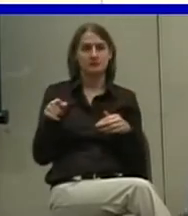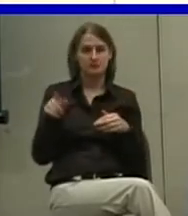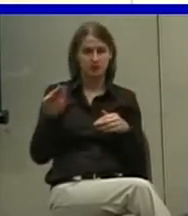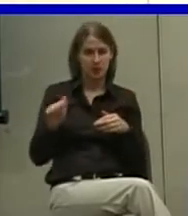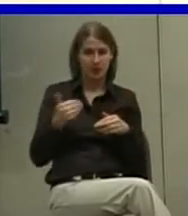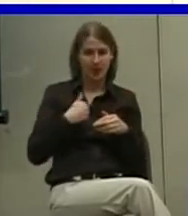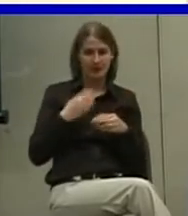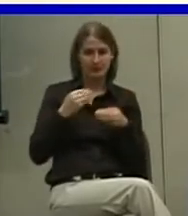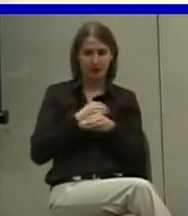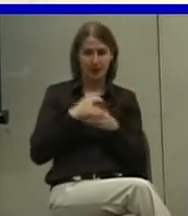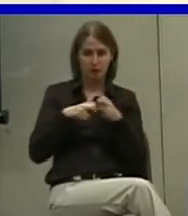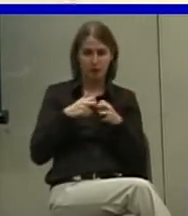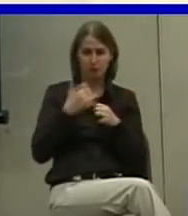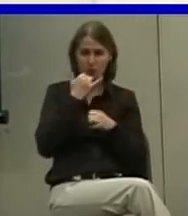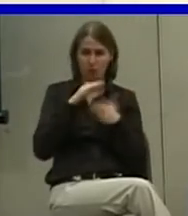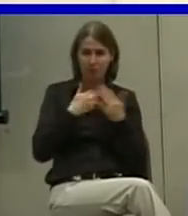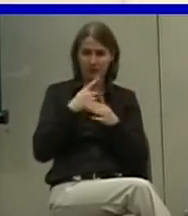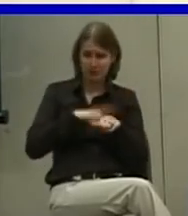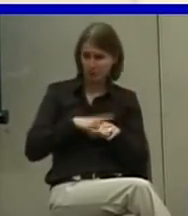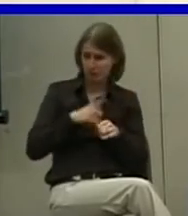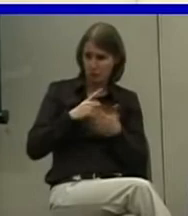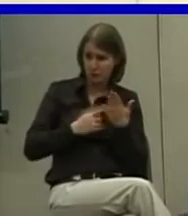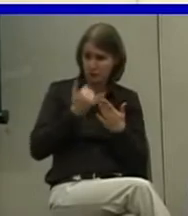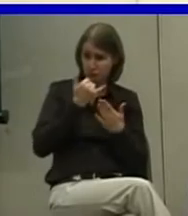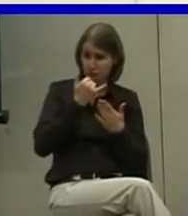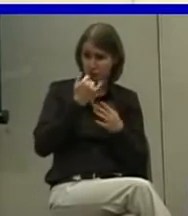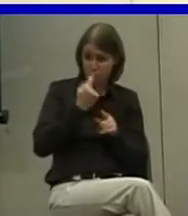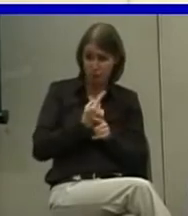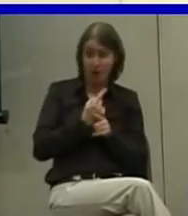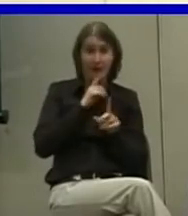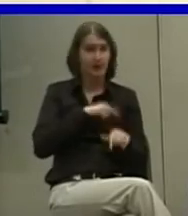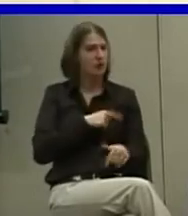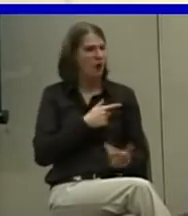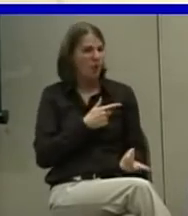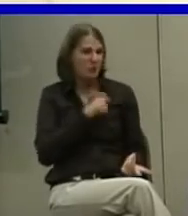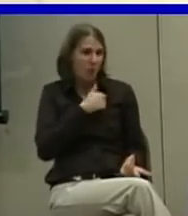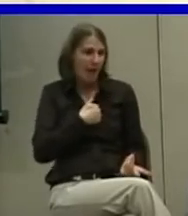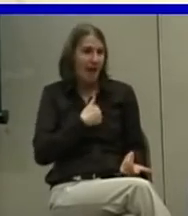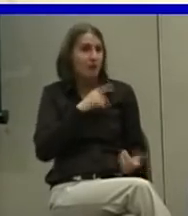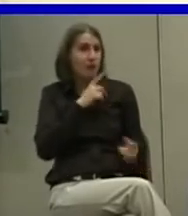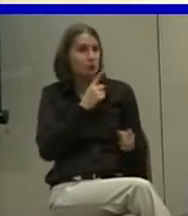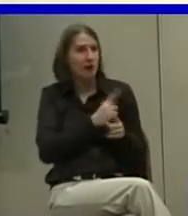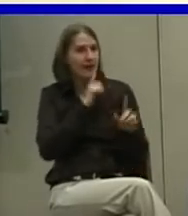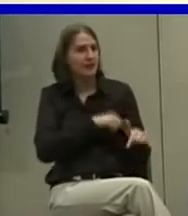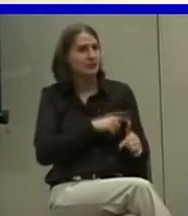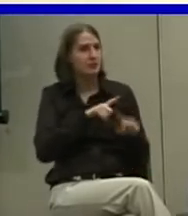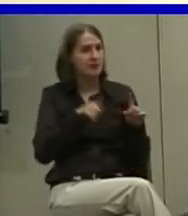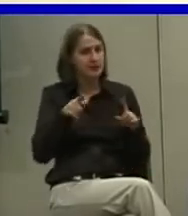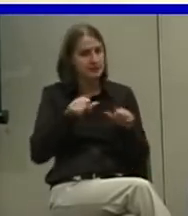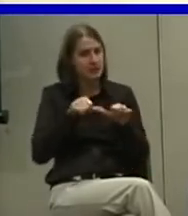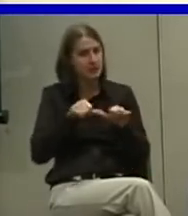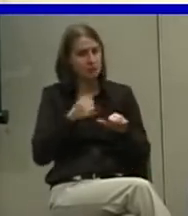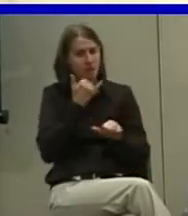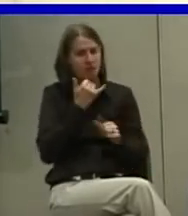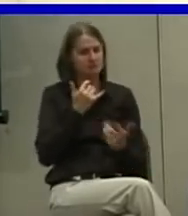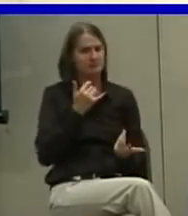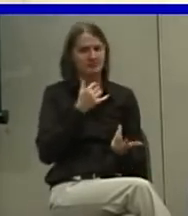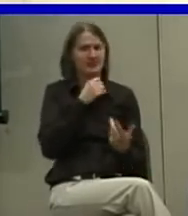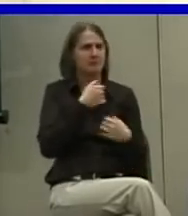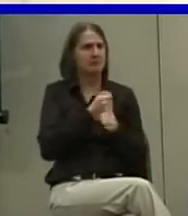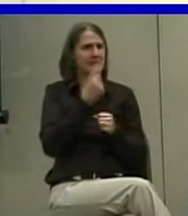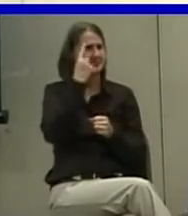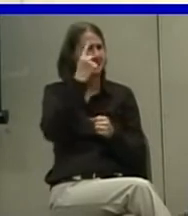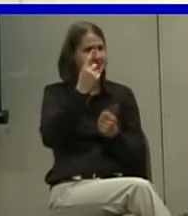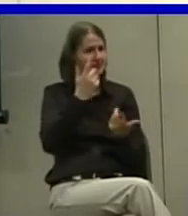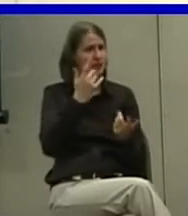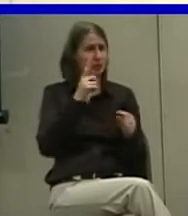math problem wrong all the time. What's the right answer? Well, there isn't a right answer, but he won't get the wrong answer. He keeps getting the wrong answer. It doesn't make sense. You